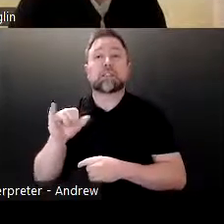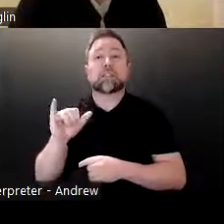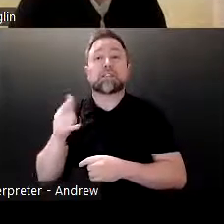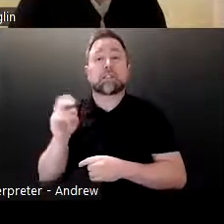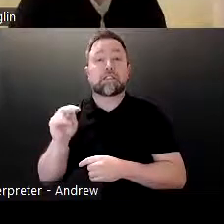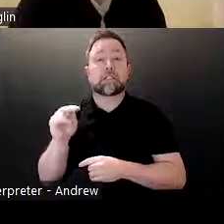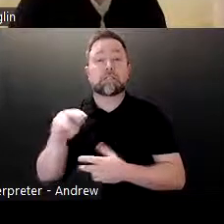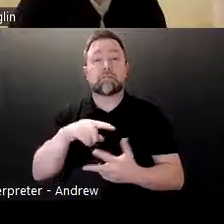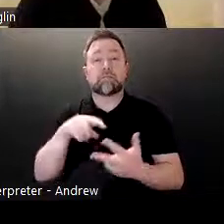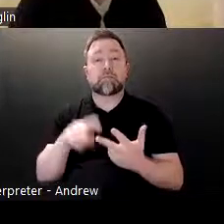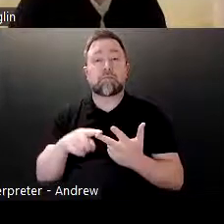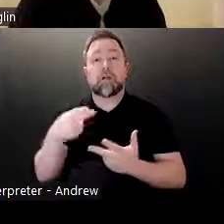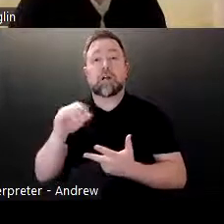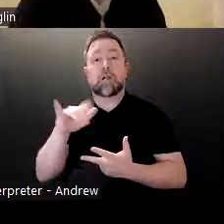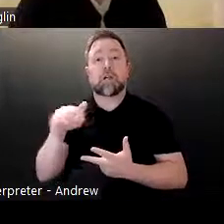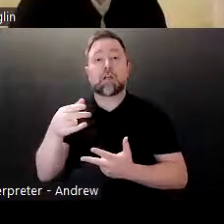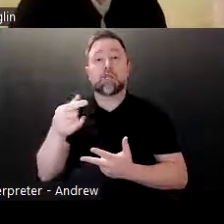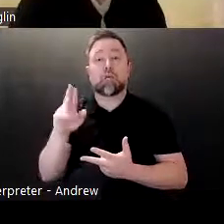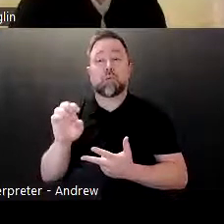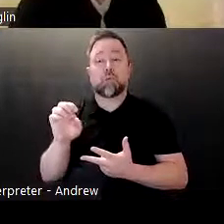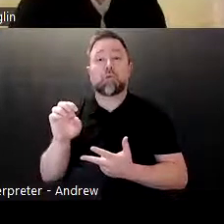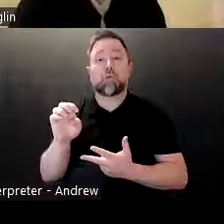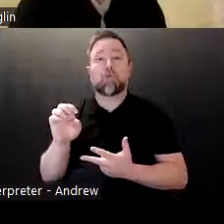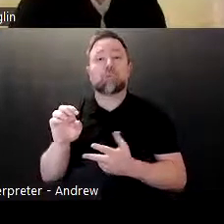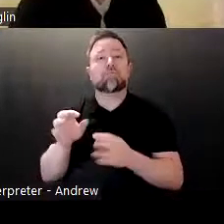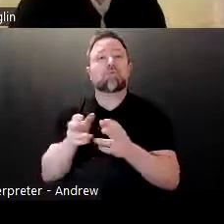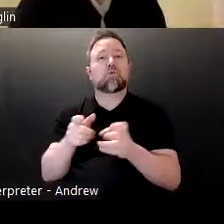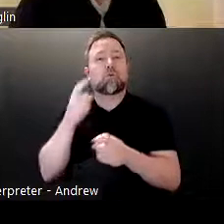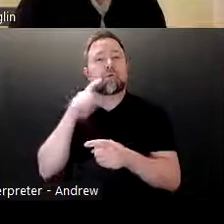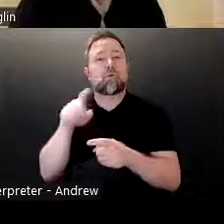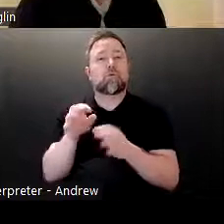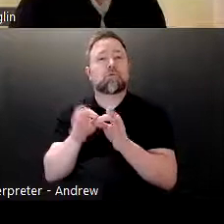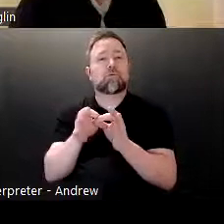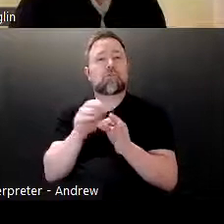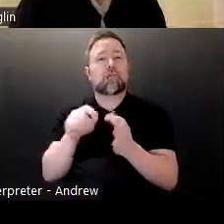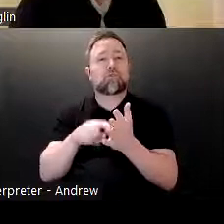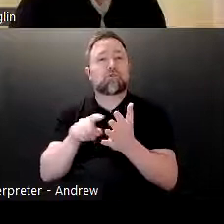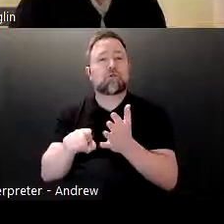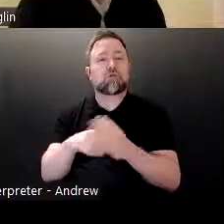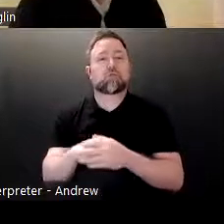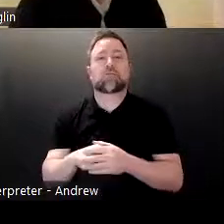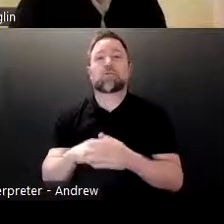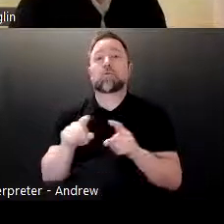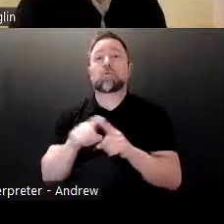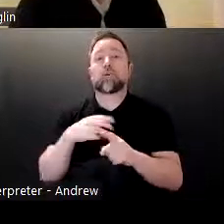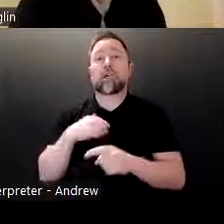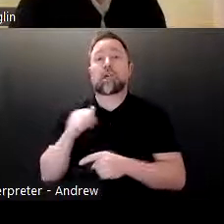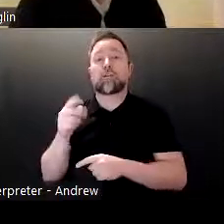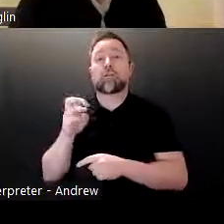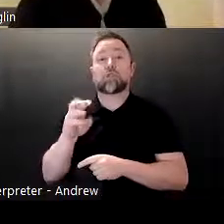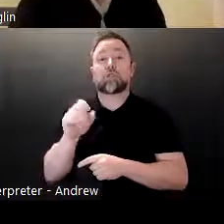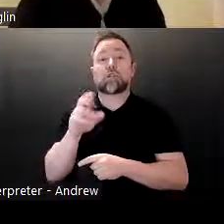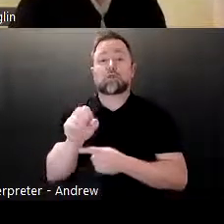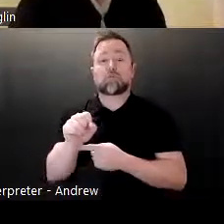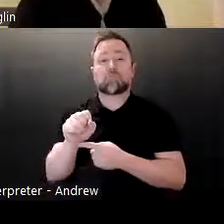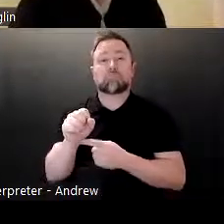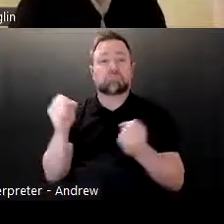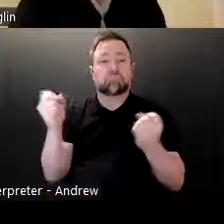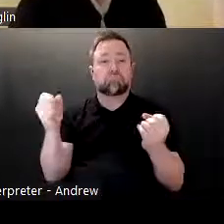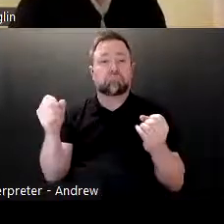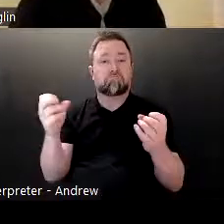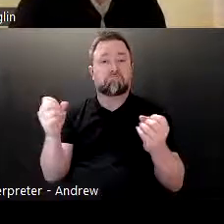and Holly Gore, the director of interpretation and research. We also have Andrew Sanders, who will be providing